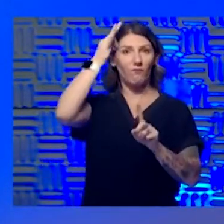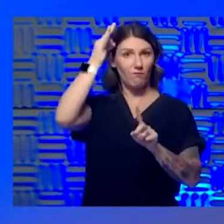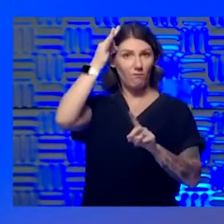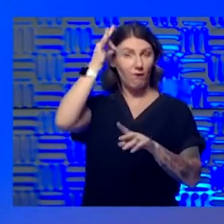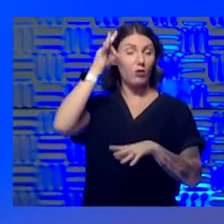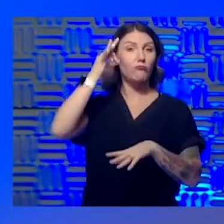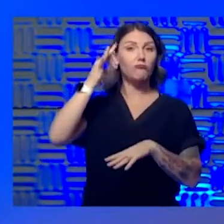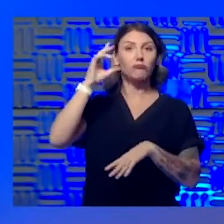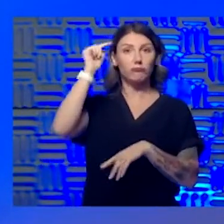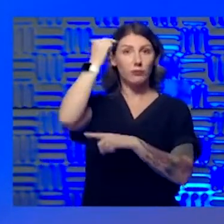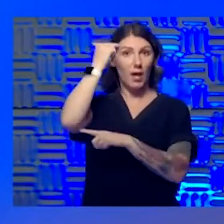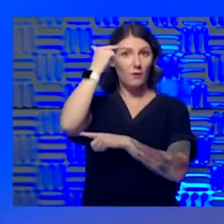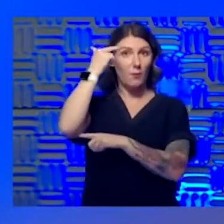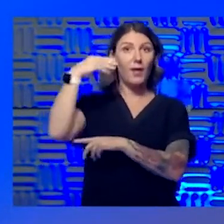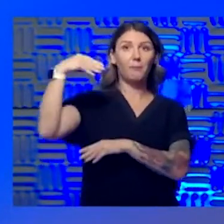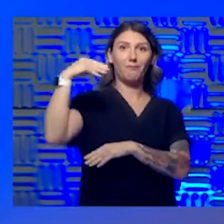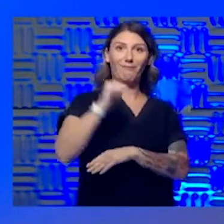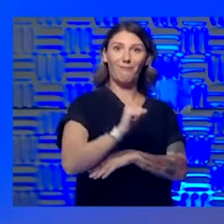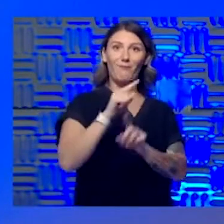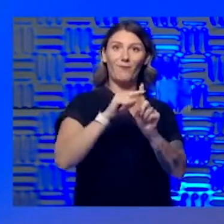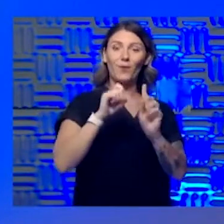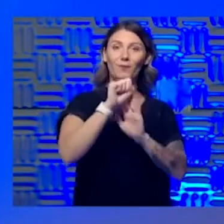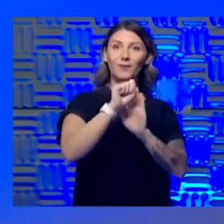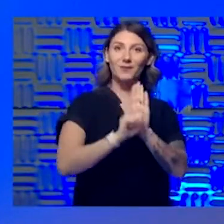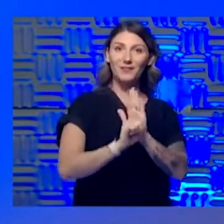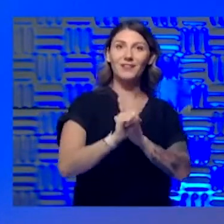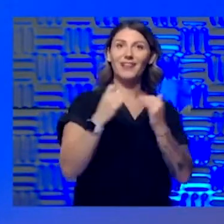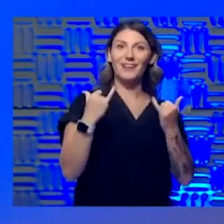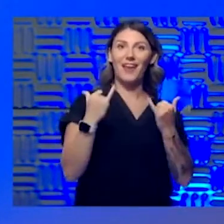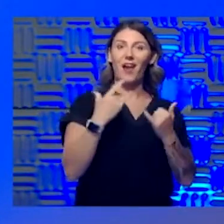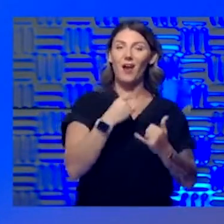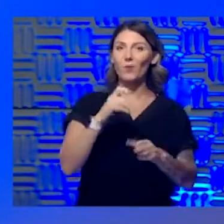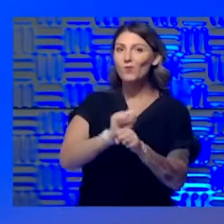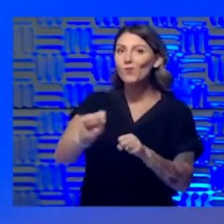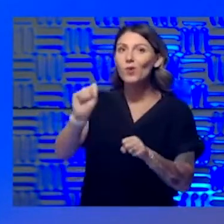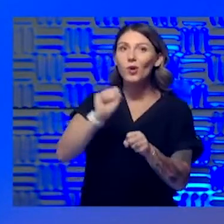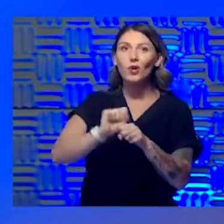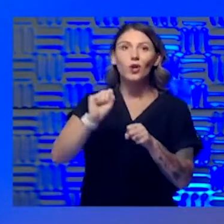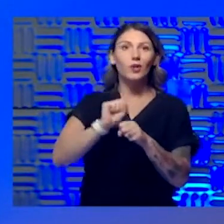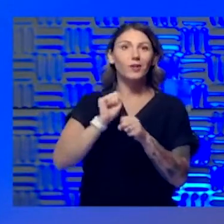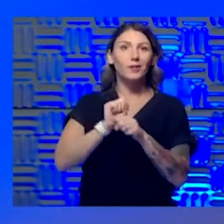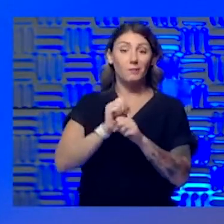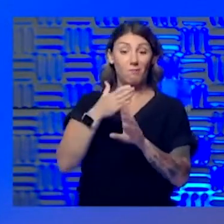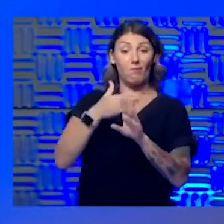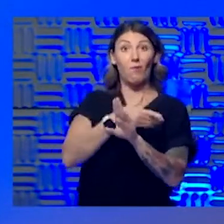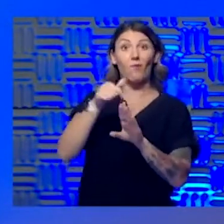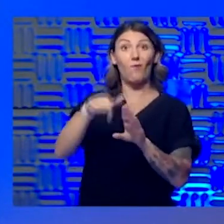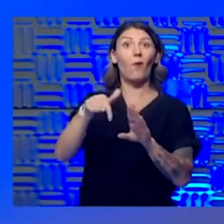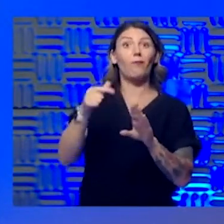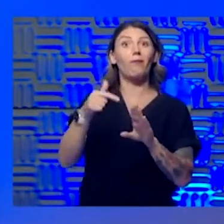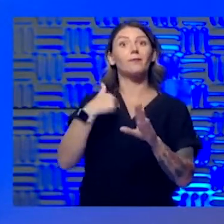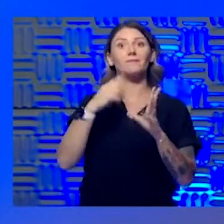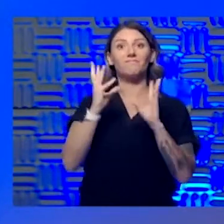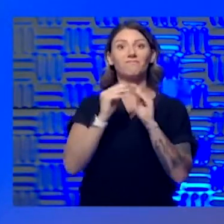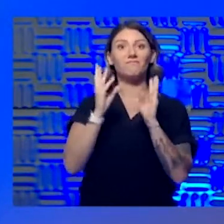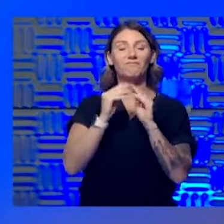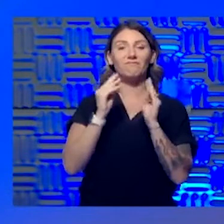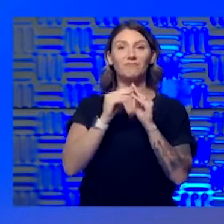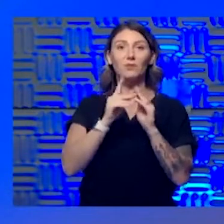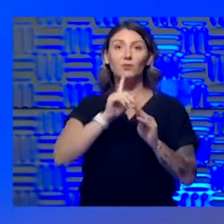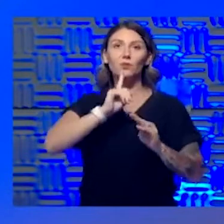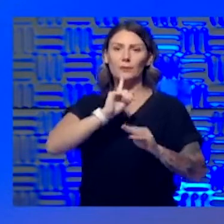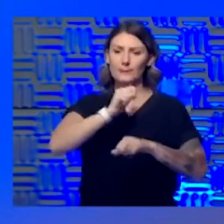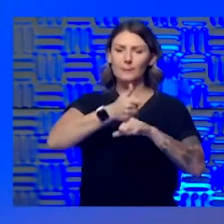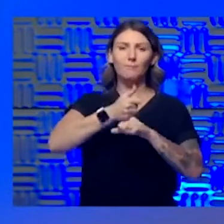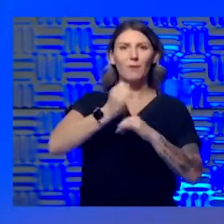from the state to us, so we are working, and we just had a meeting right before this about really finalizing any criteria to